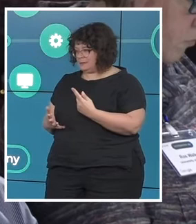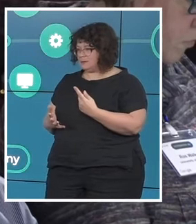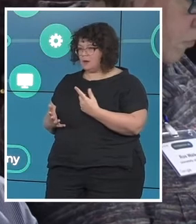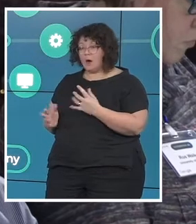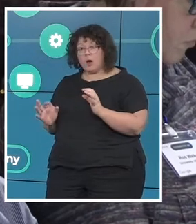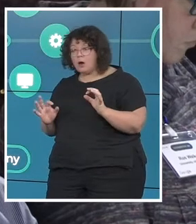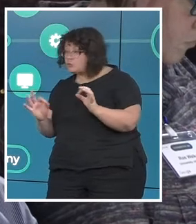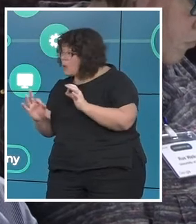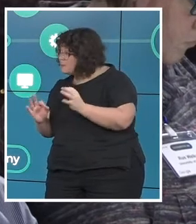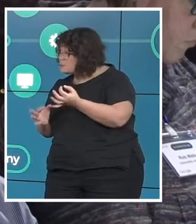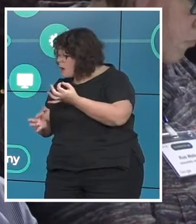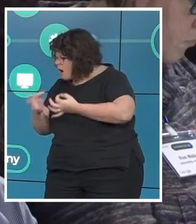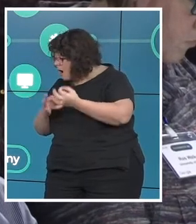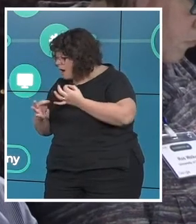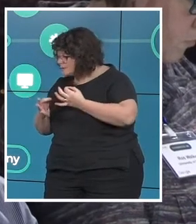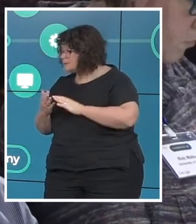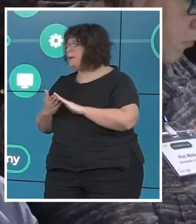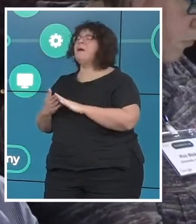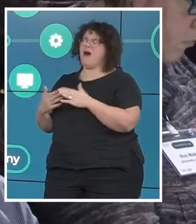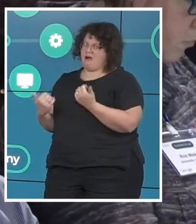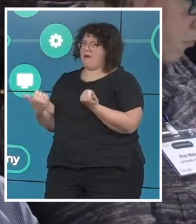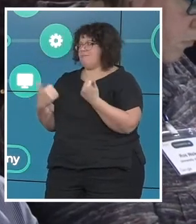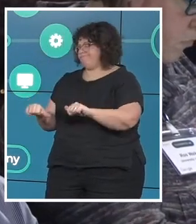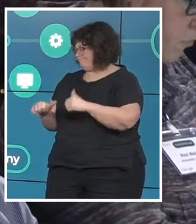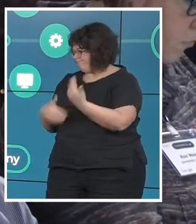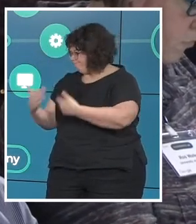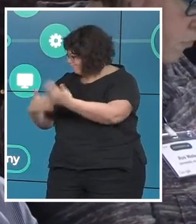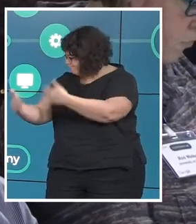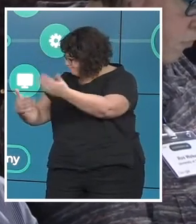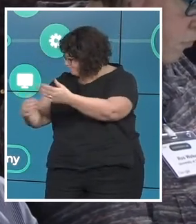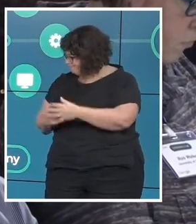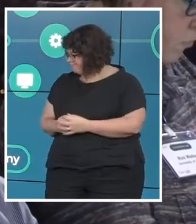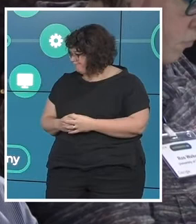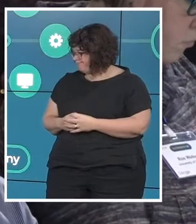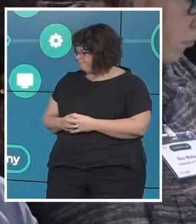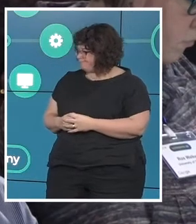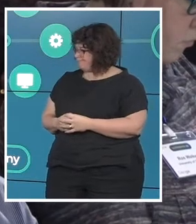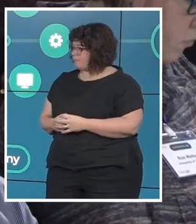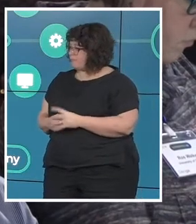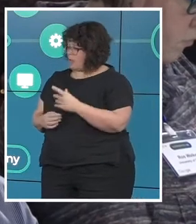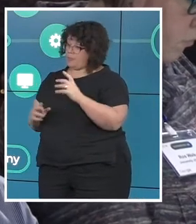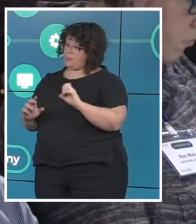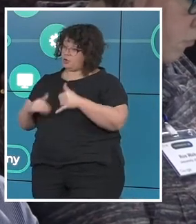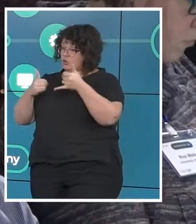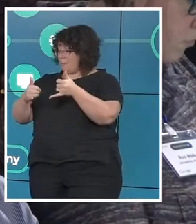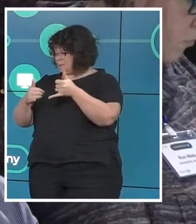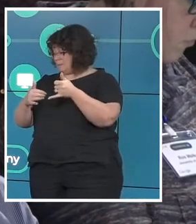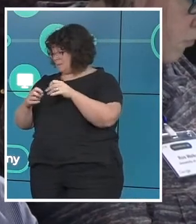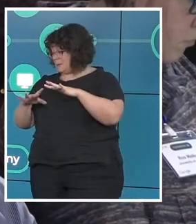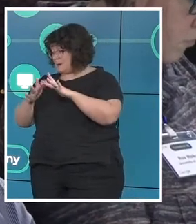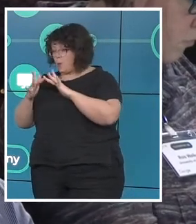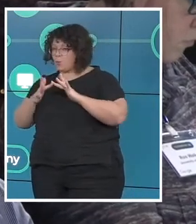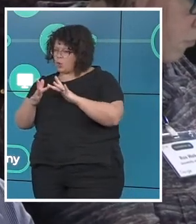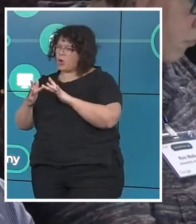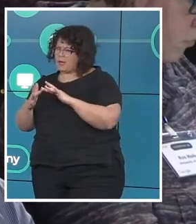for us. It's kind of existed. Emma's going to do a whole thing on us in her session about this, so I'm not going to go there. But it's existed for